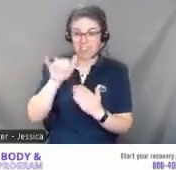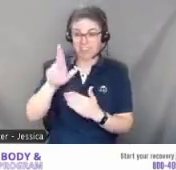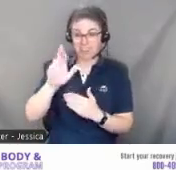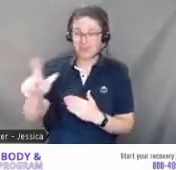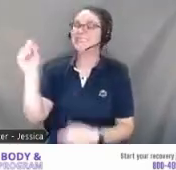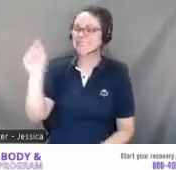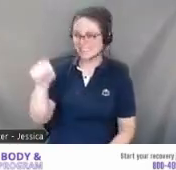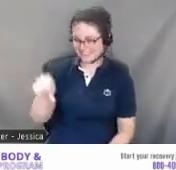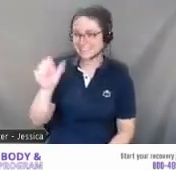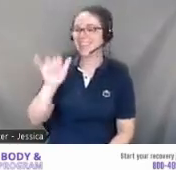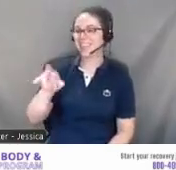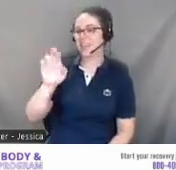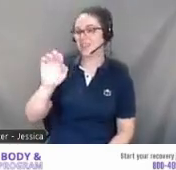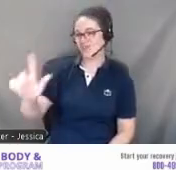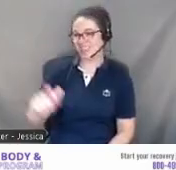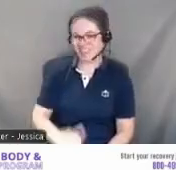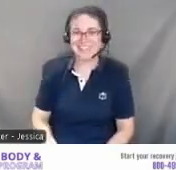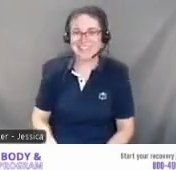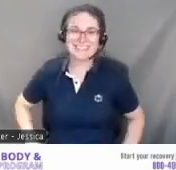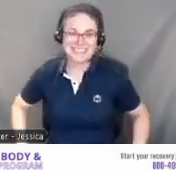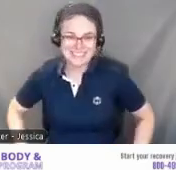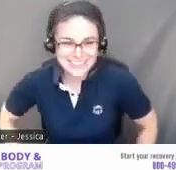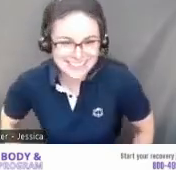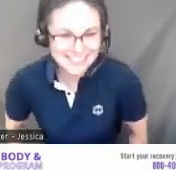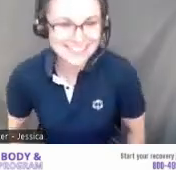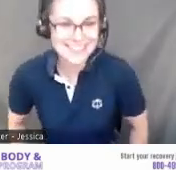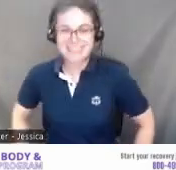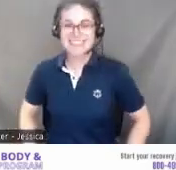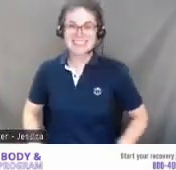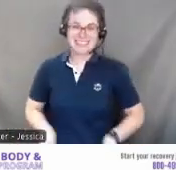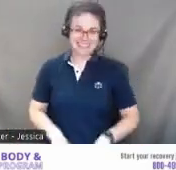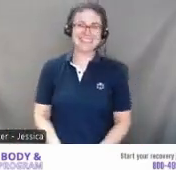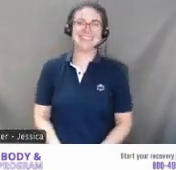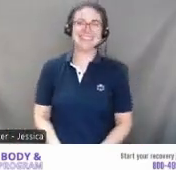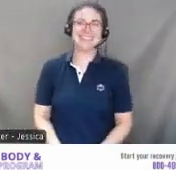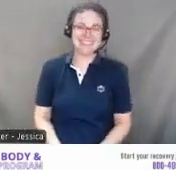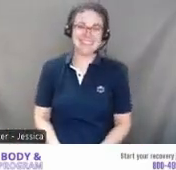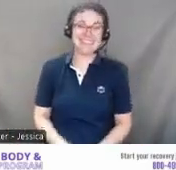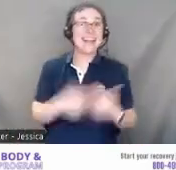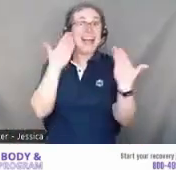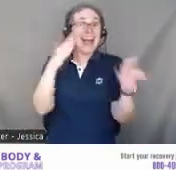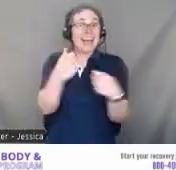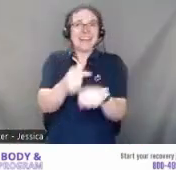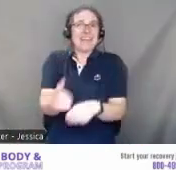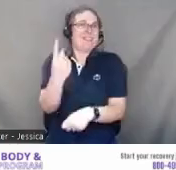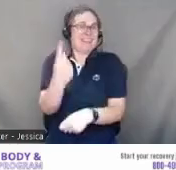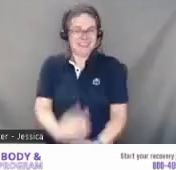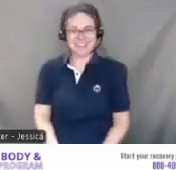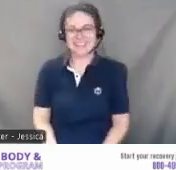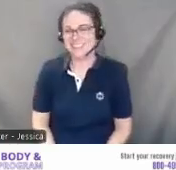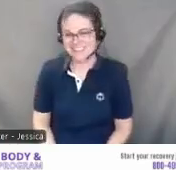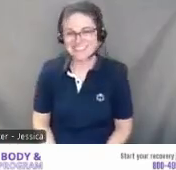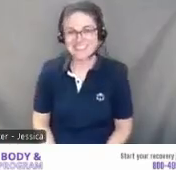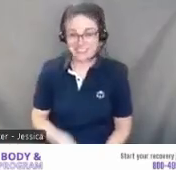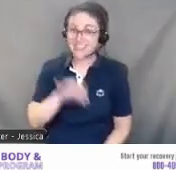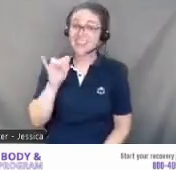a reel. Exactly. Whatever, Dakota. Didn't even know I made one. Right. That's